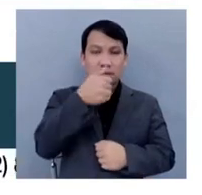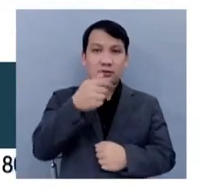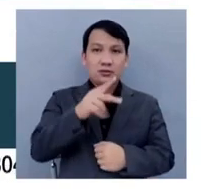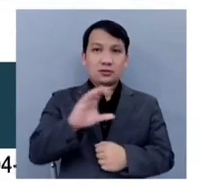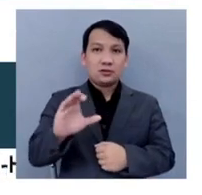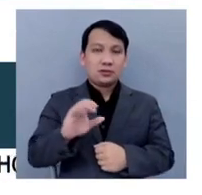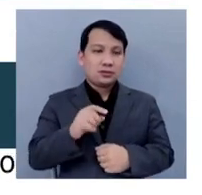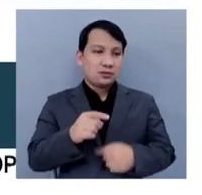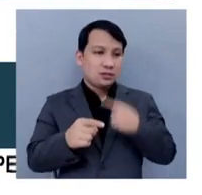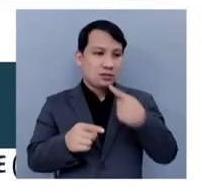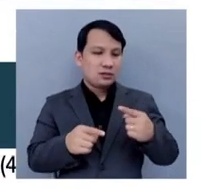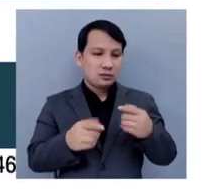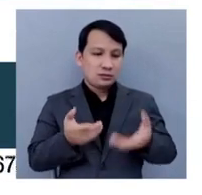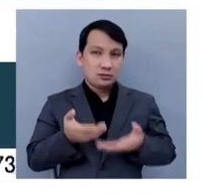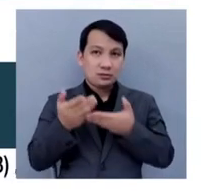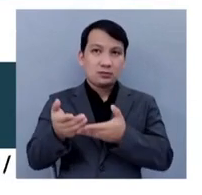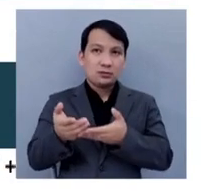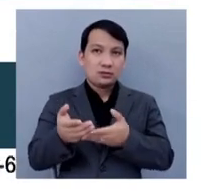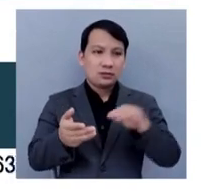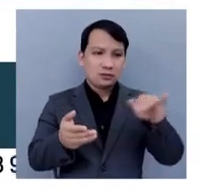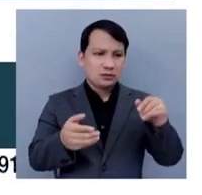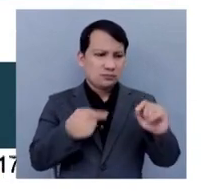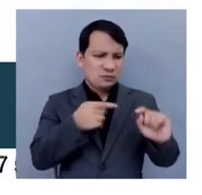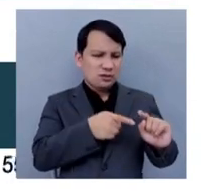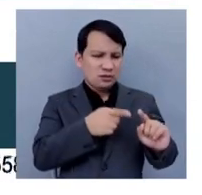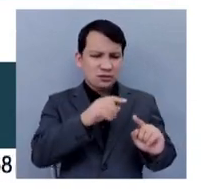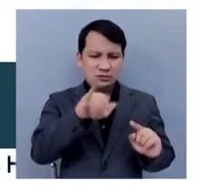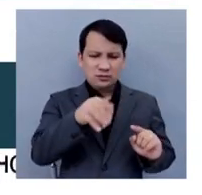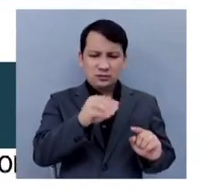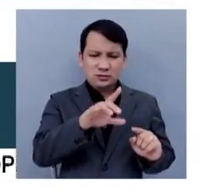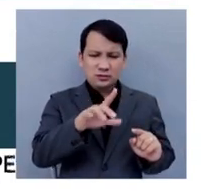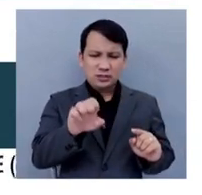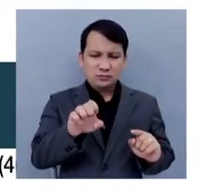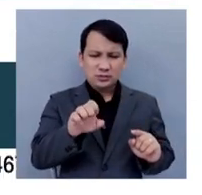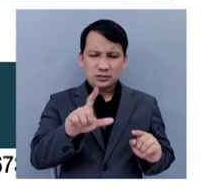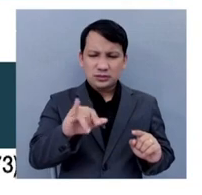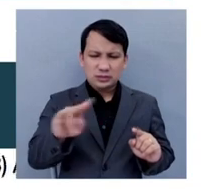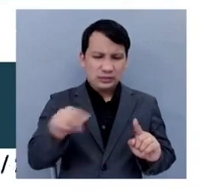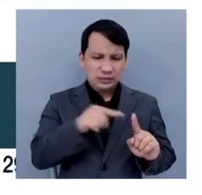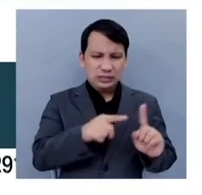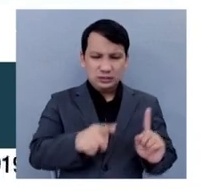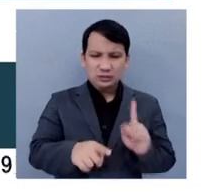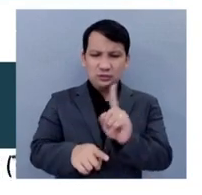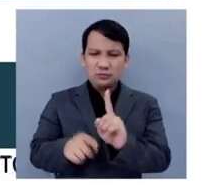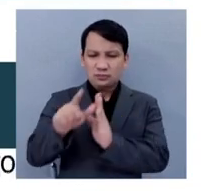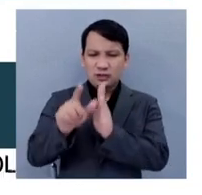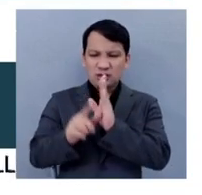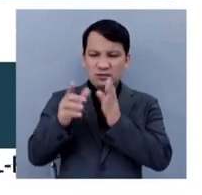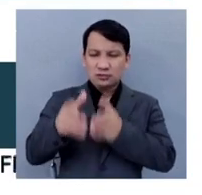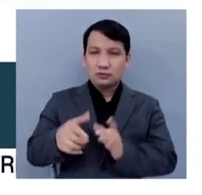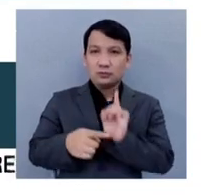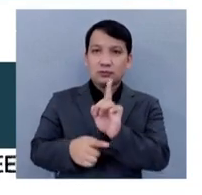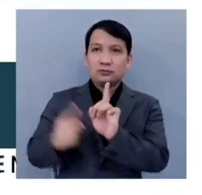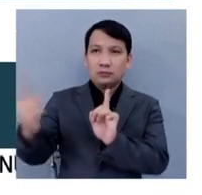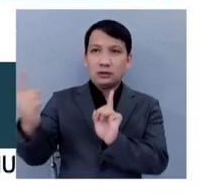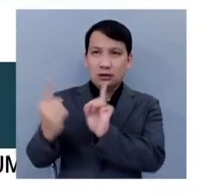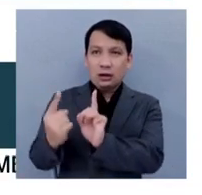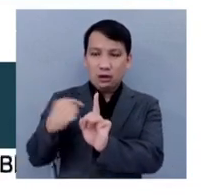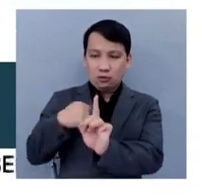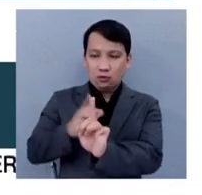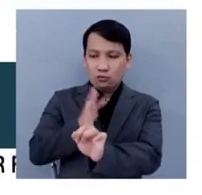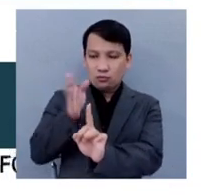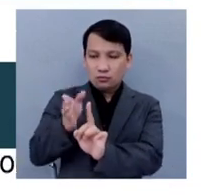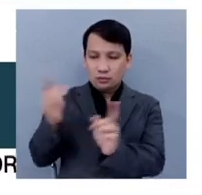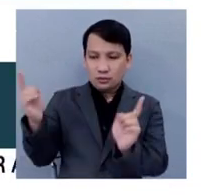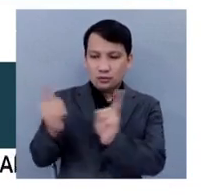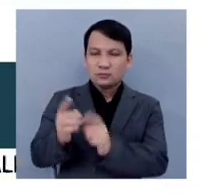Marcos brought James Lin, one of her American lawyers, to the PCGG to meet with Heidi Yorak. And I was there in